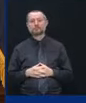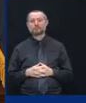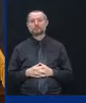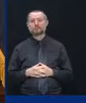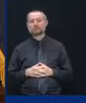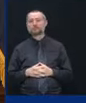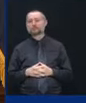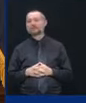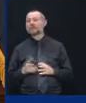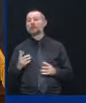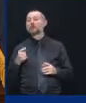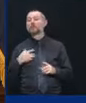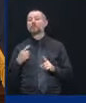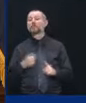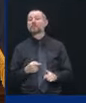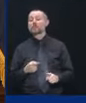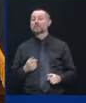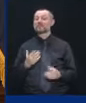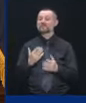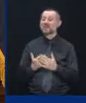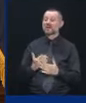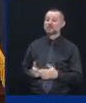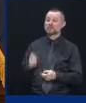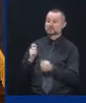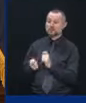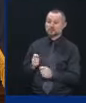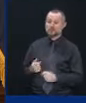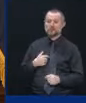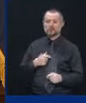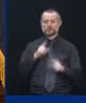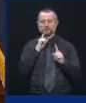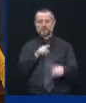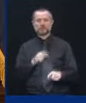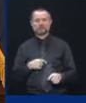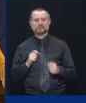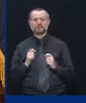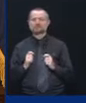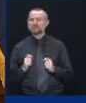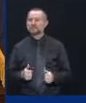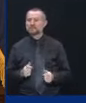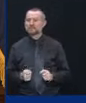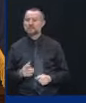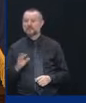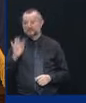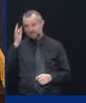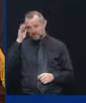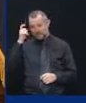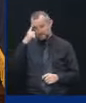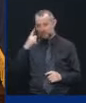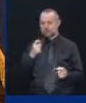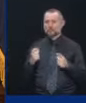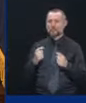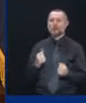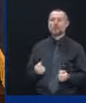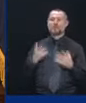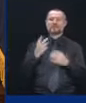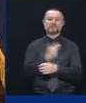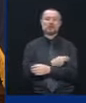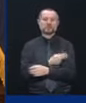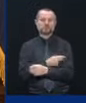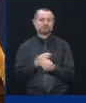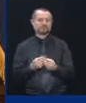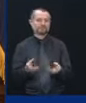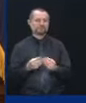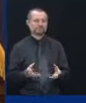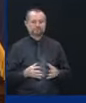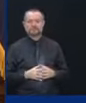you adjust to those facts. The White House controls the supply. They've increased it